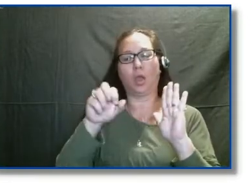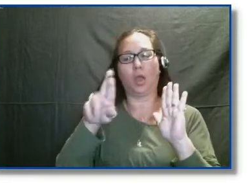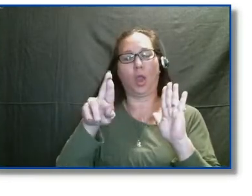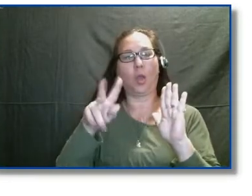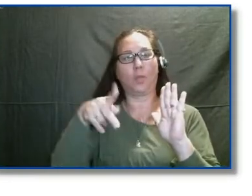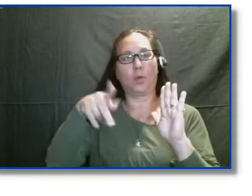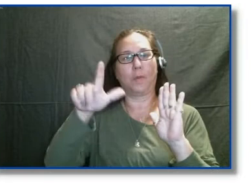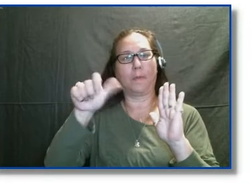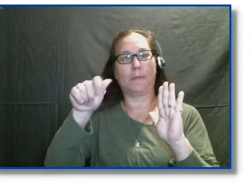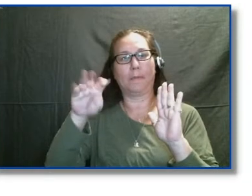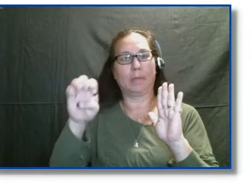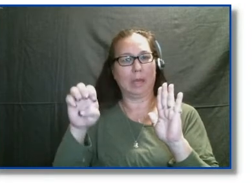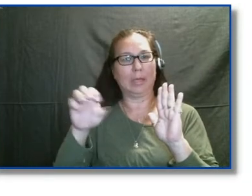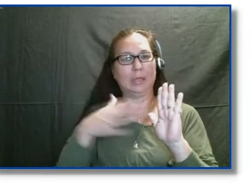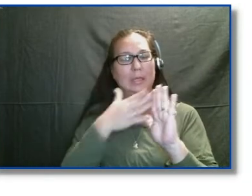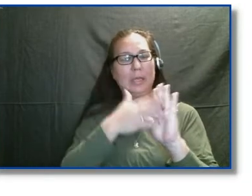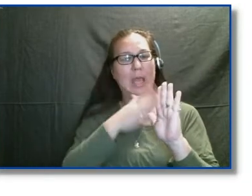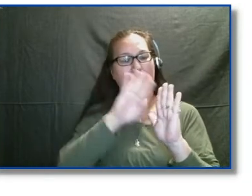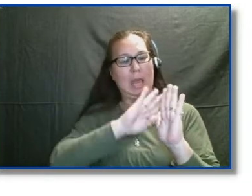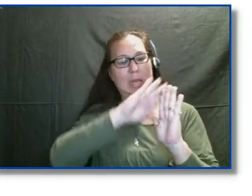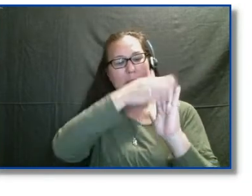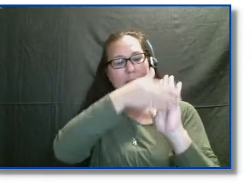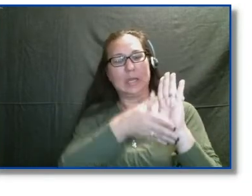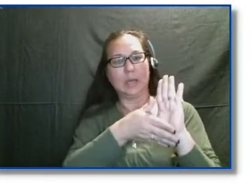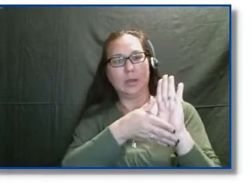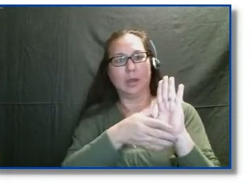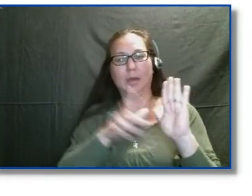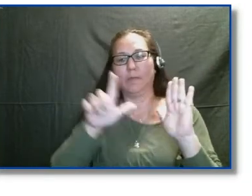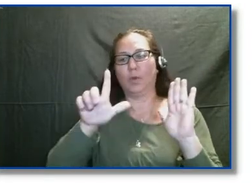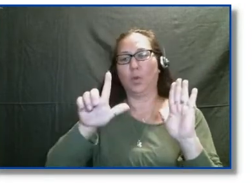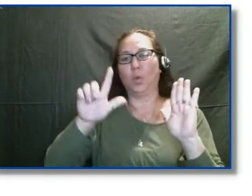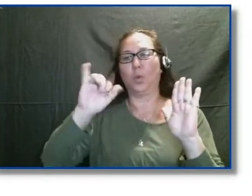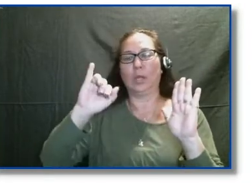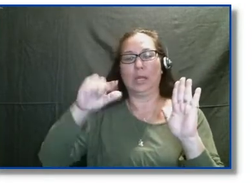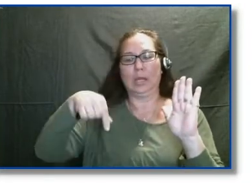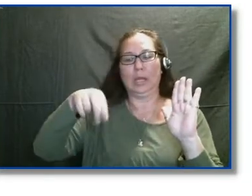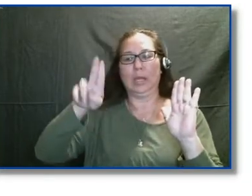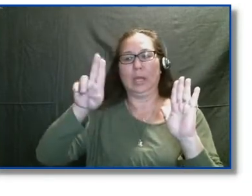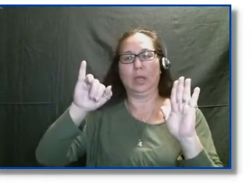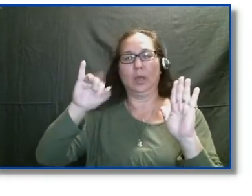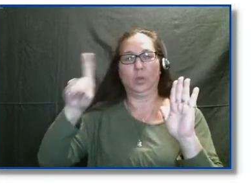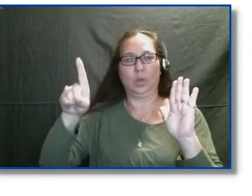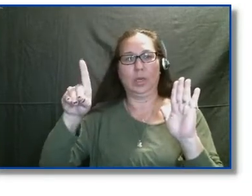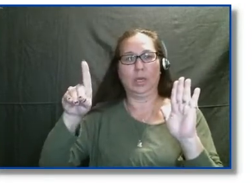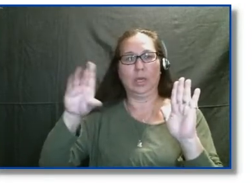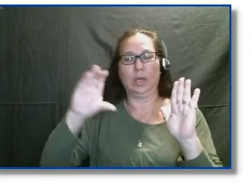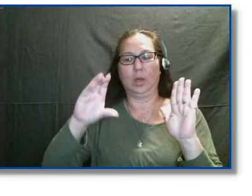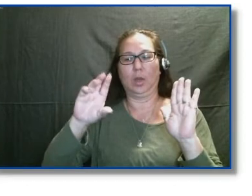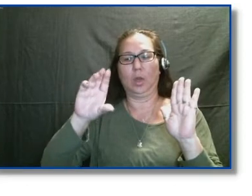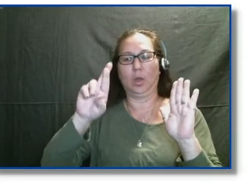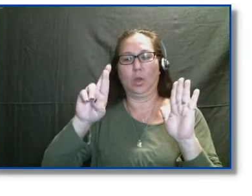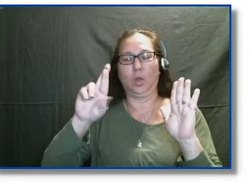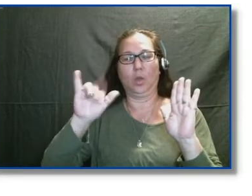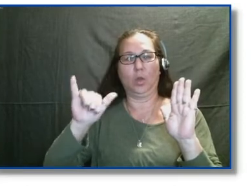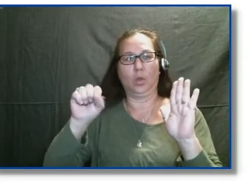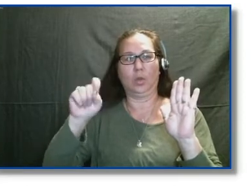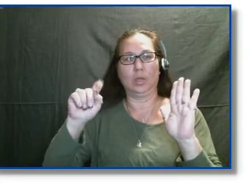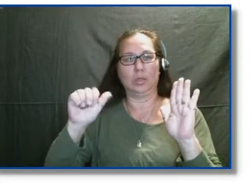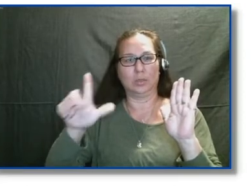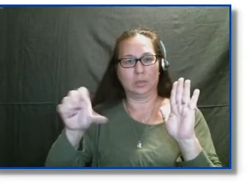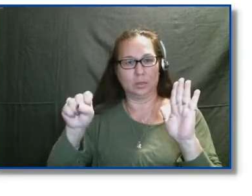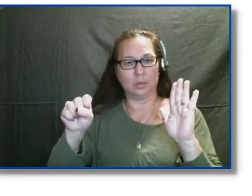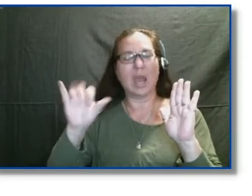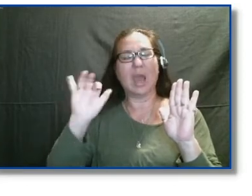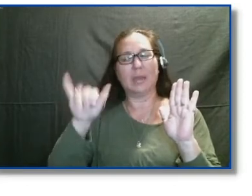of copper is covered with the liquid crystals, and liquid crystals are very particular. It's a very particular kind of